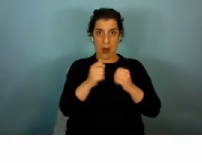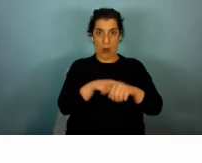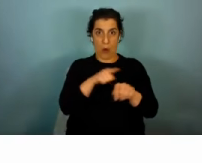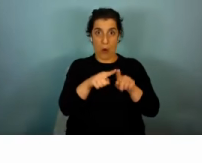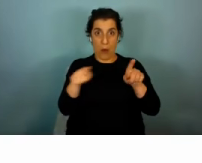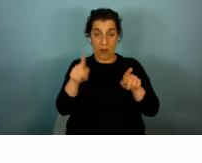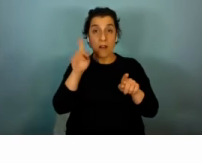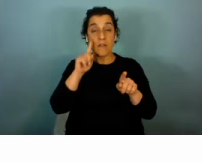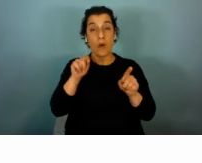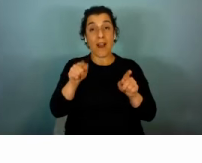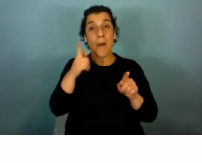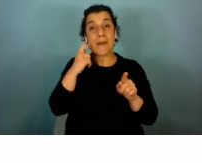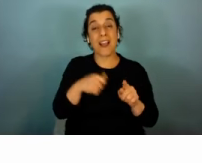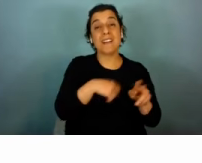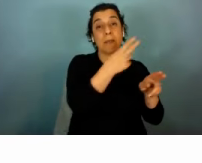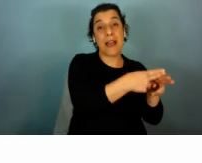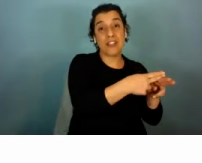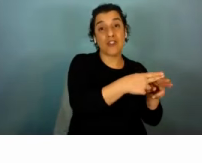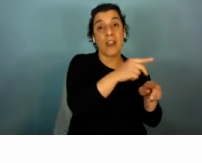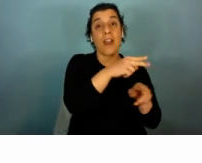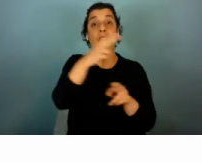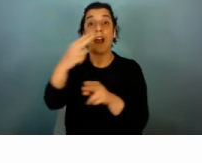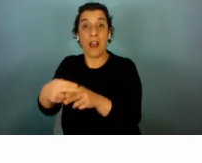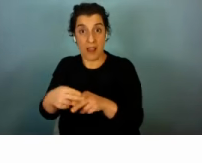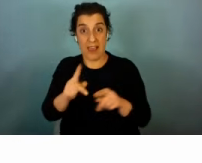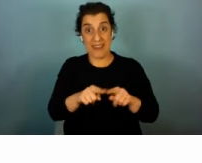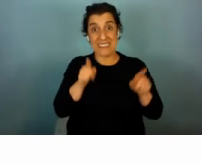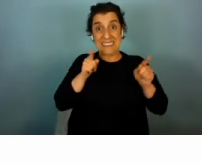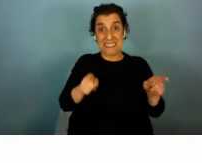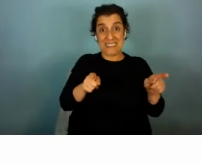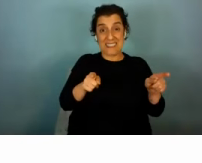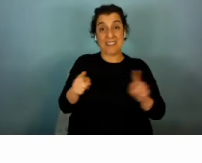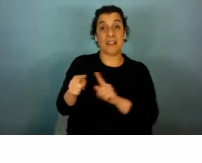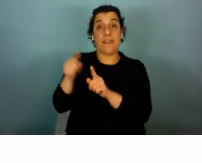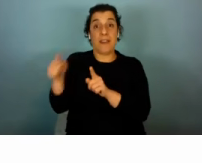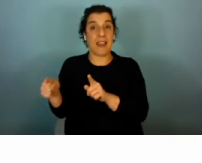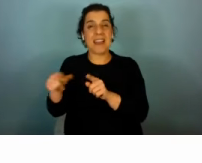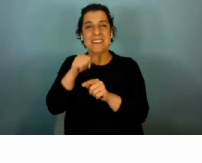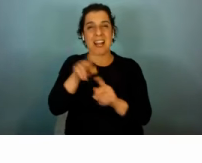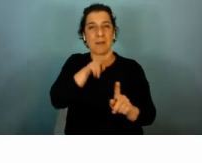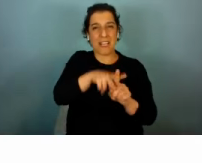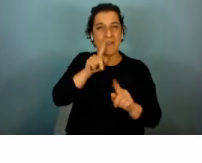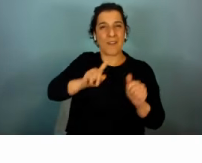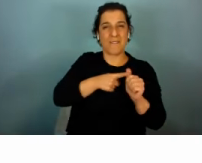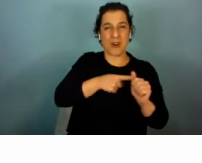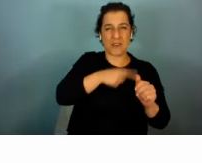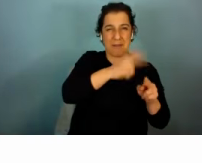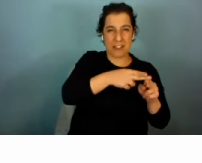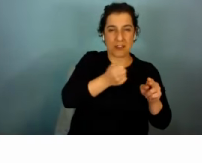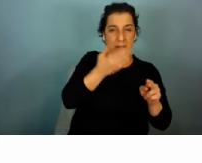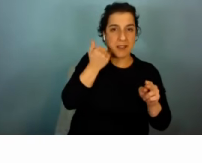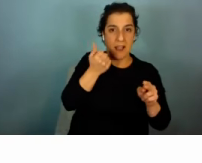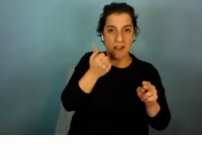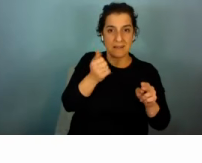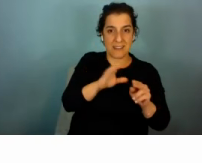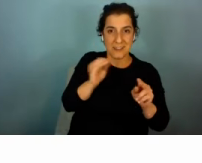Since distance between mentions is not applicable for the first mention of words in the data set because there's